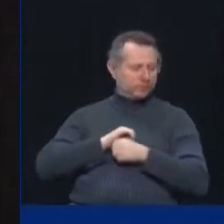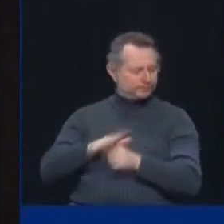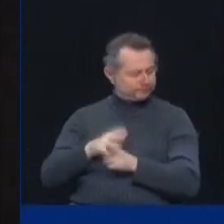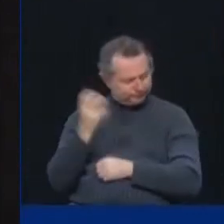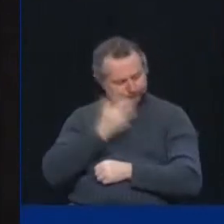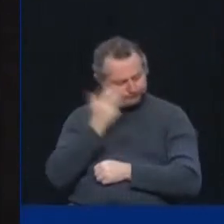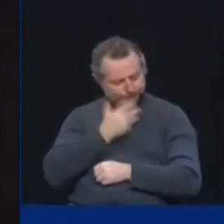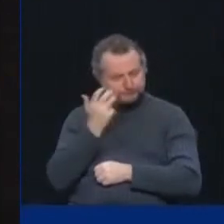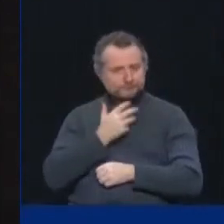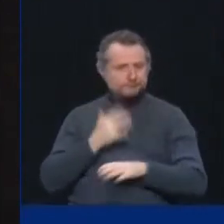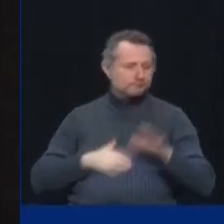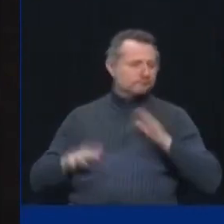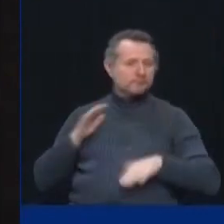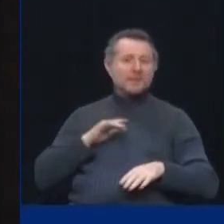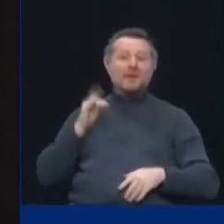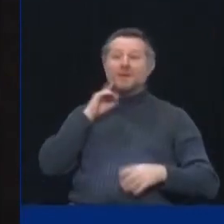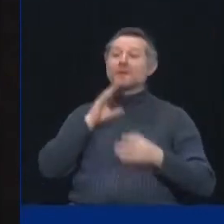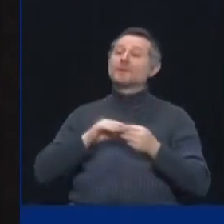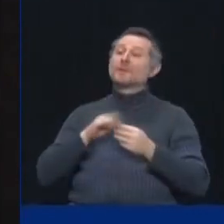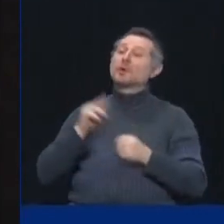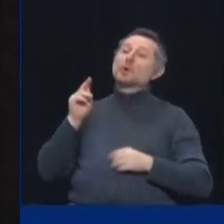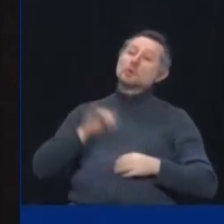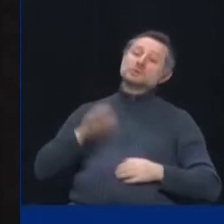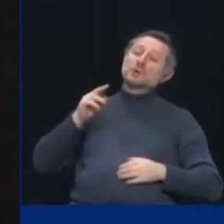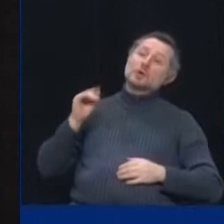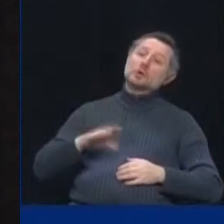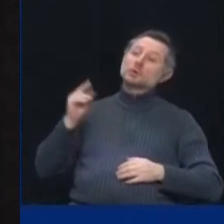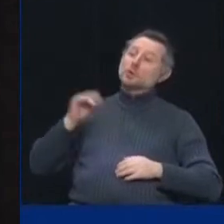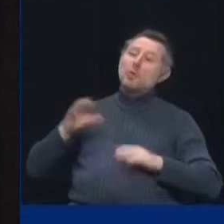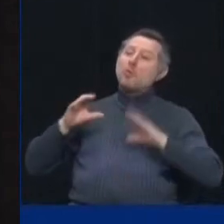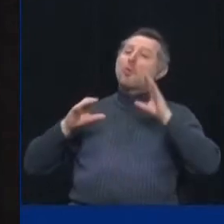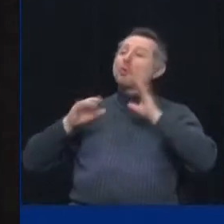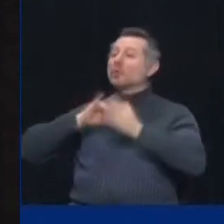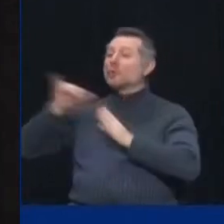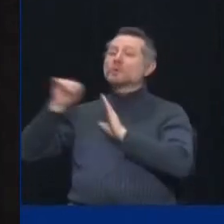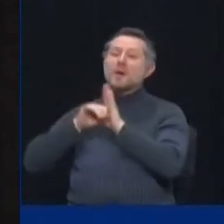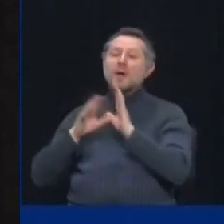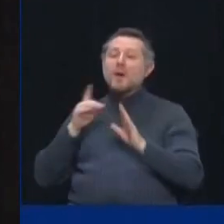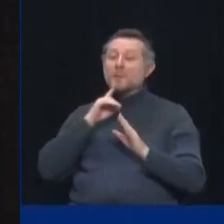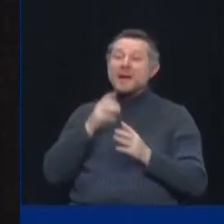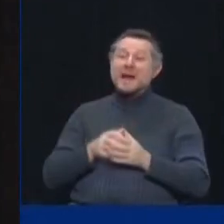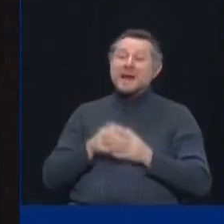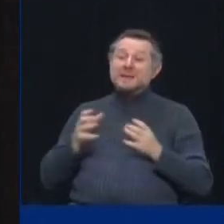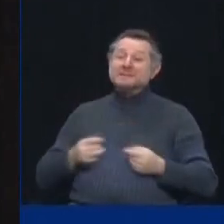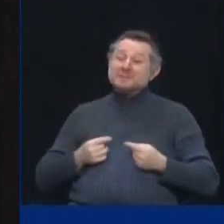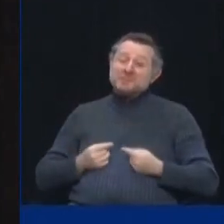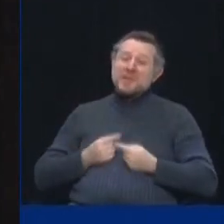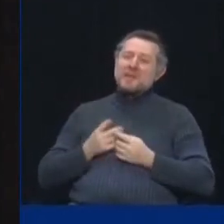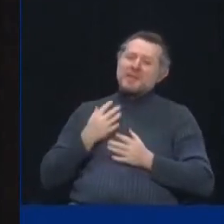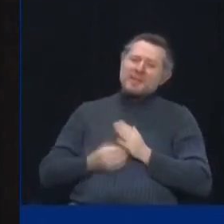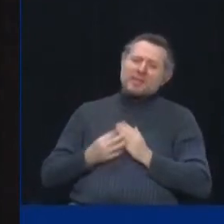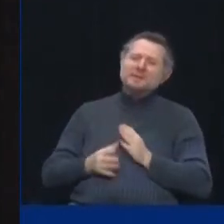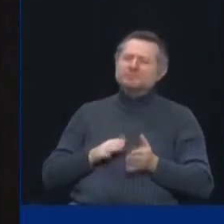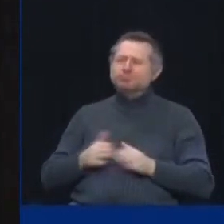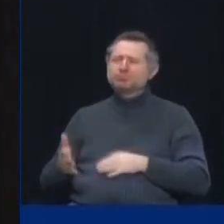that we speak of New York City and New York State, but we had a lot of pain, a lot of loss, a lot of sickness.